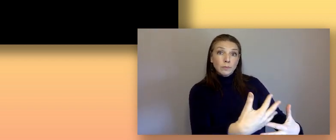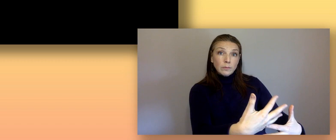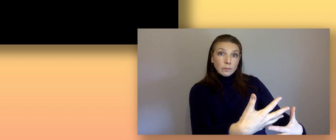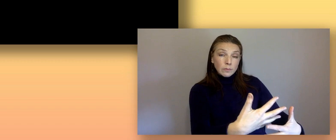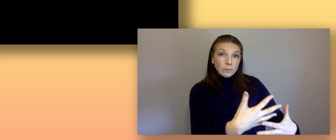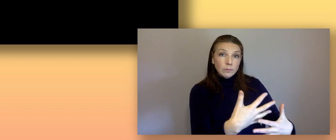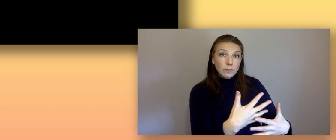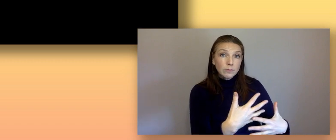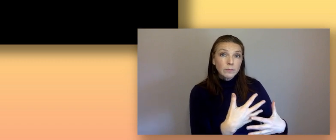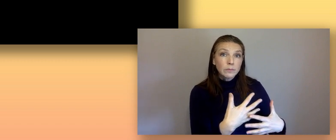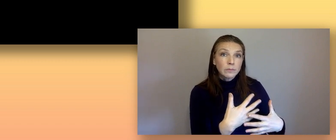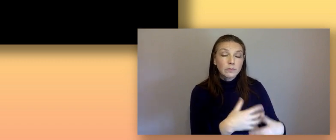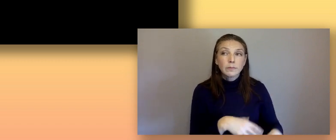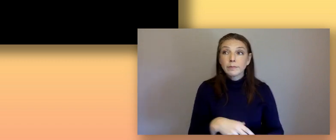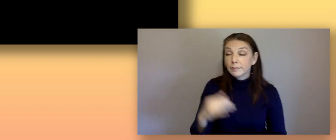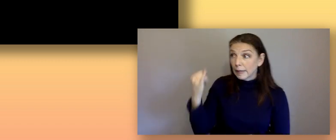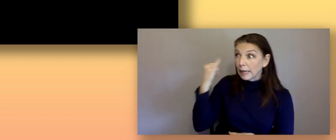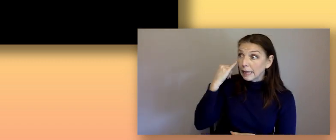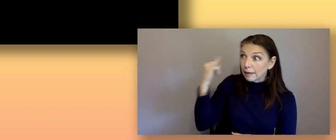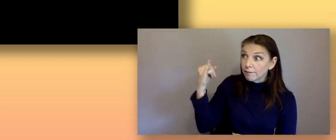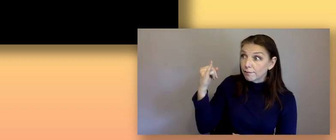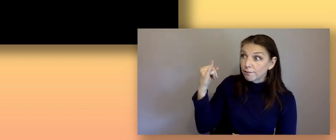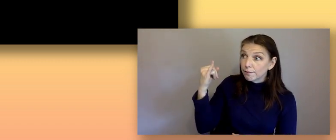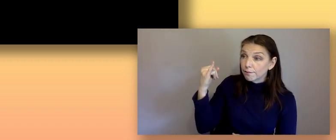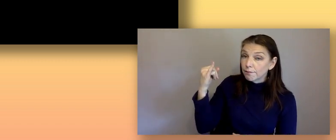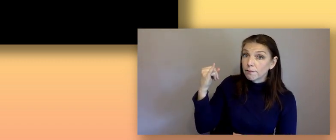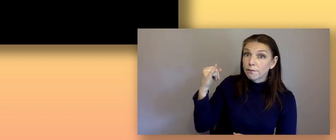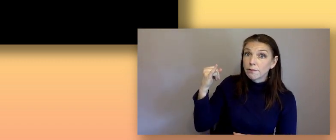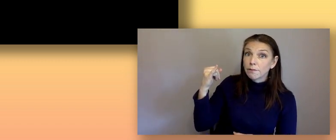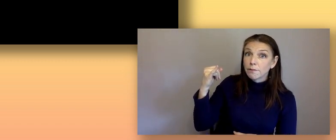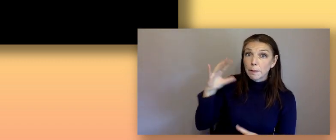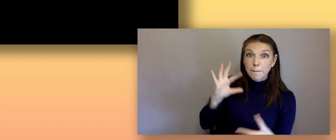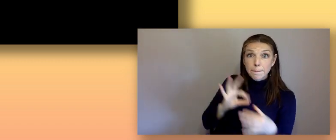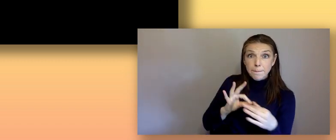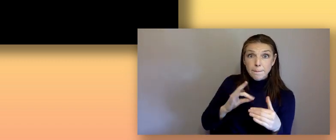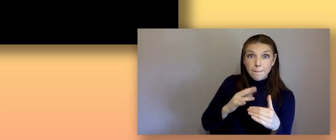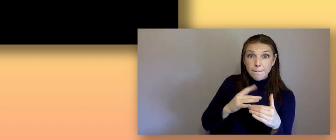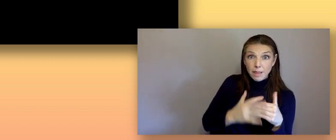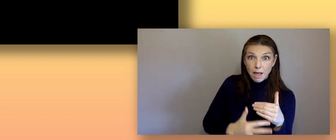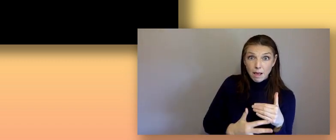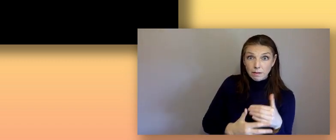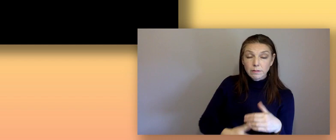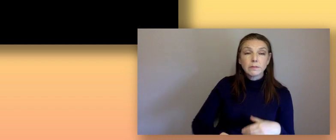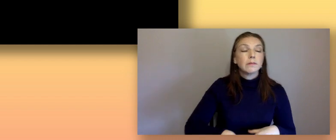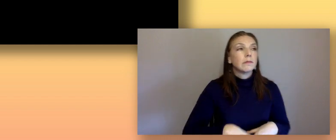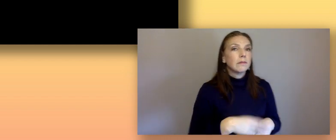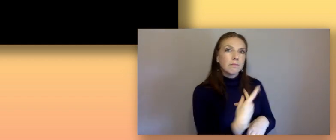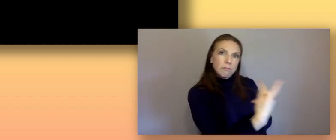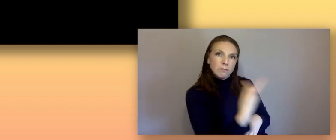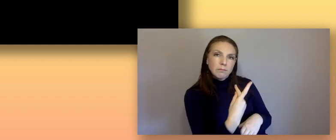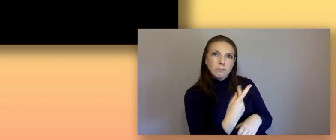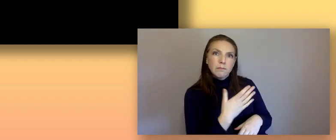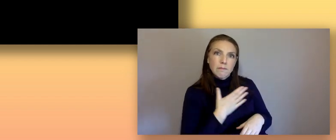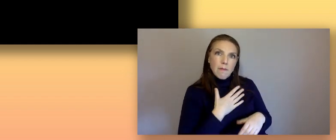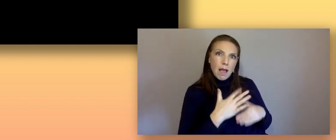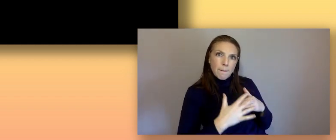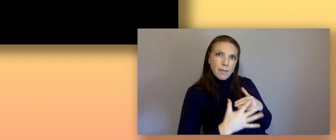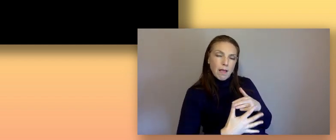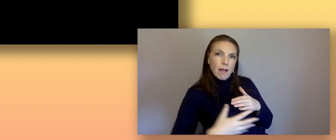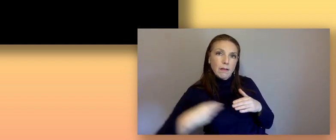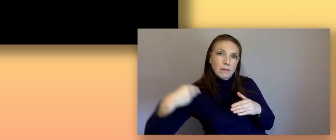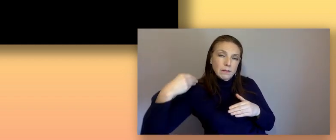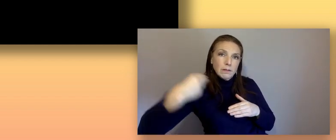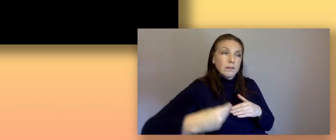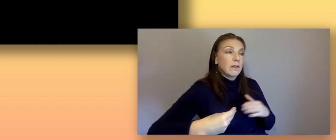together. And if they connect me to blood. And it's my